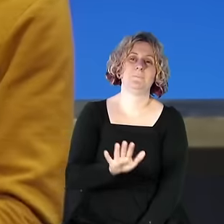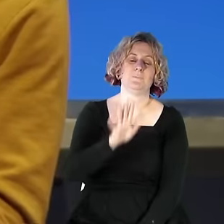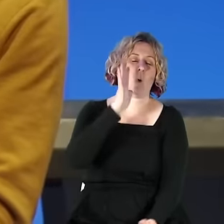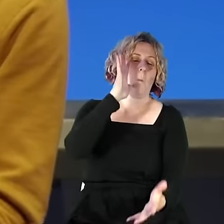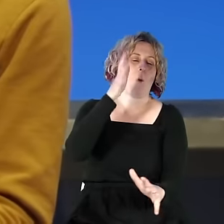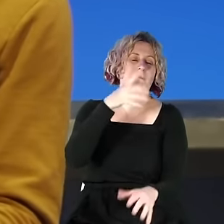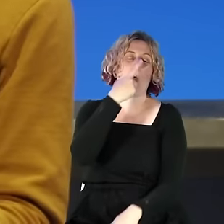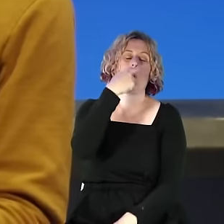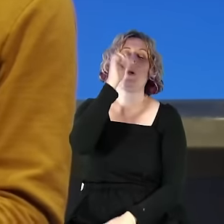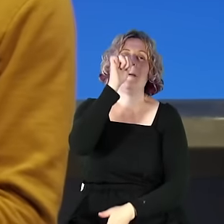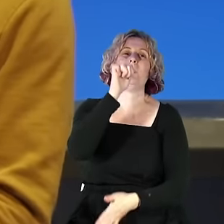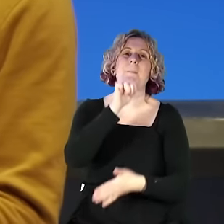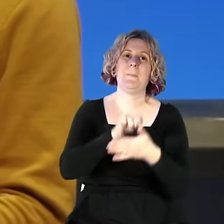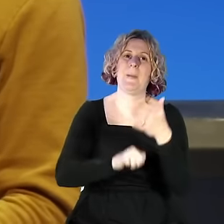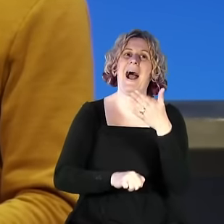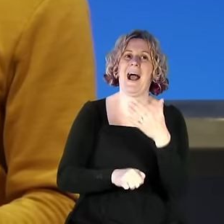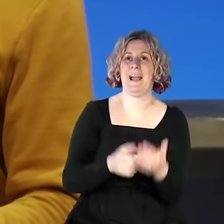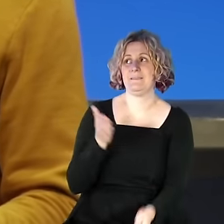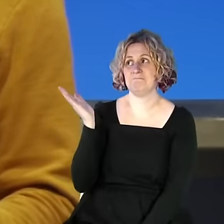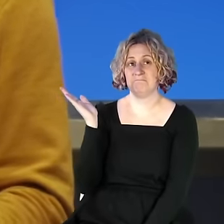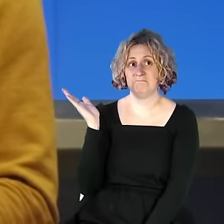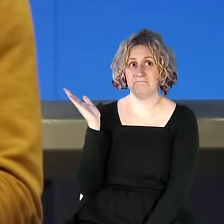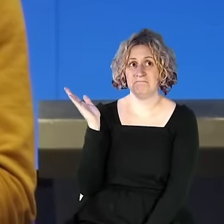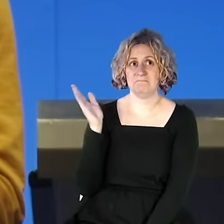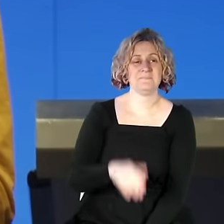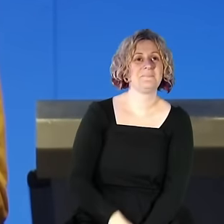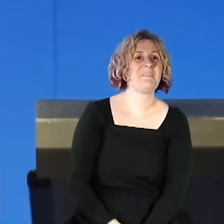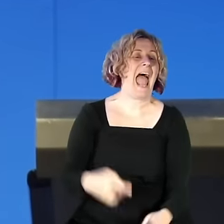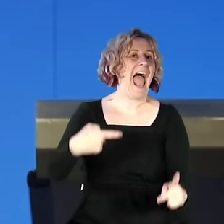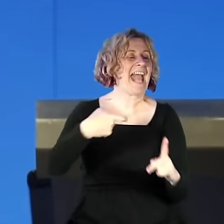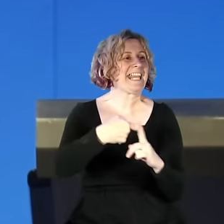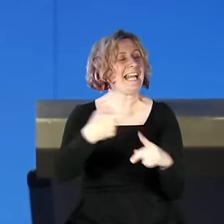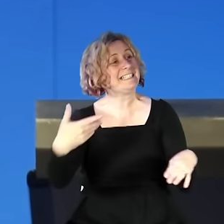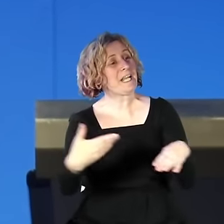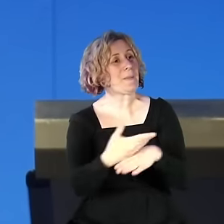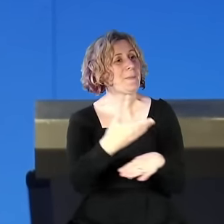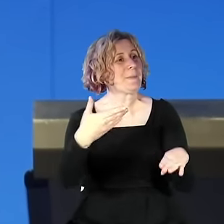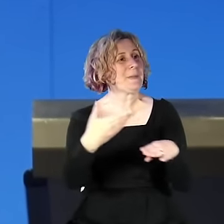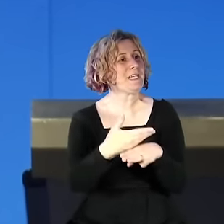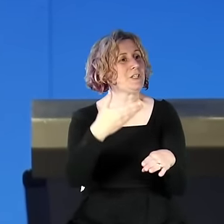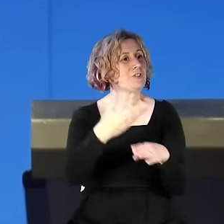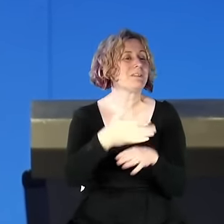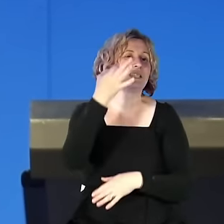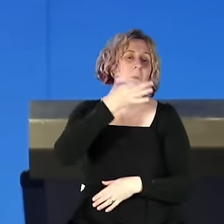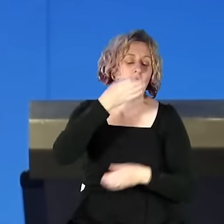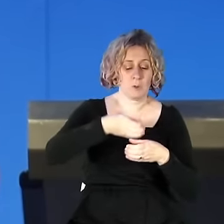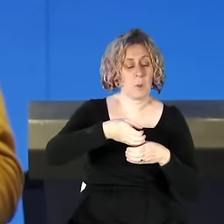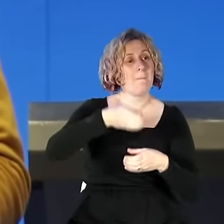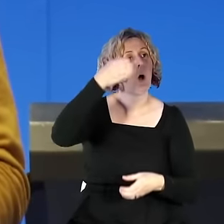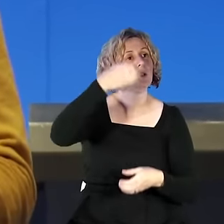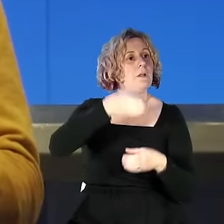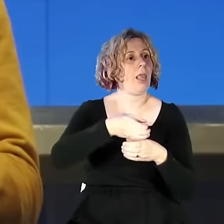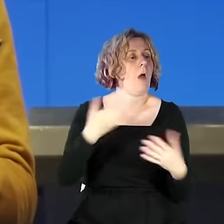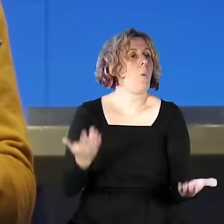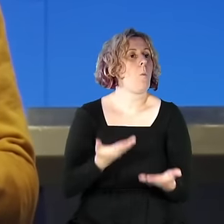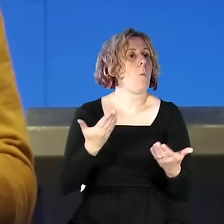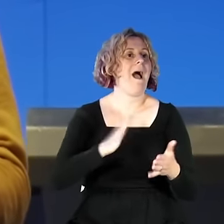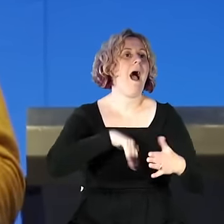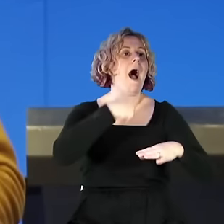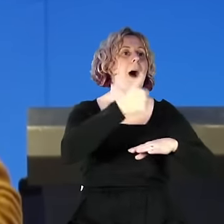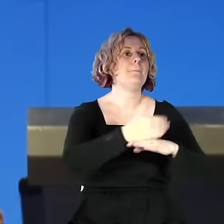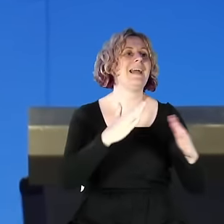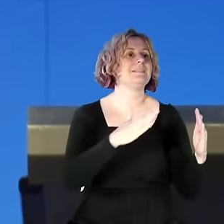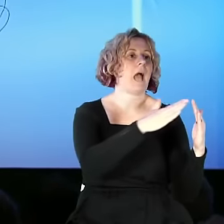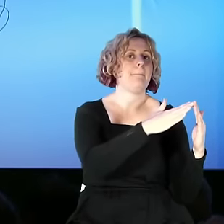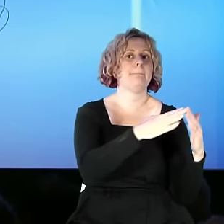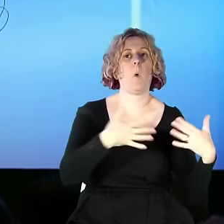very fetching Keswick Ministries water bottle at base camp or reception, and you'll not regret that at